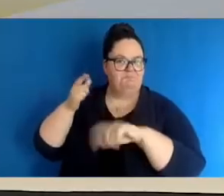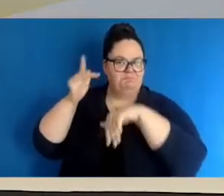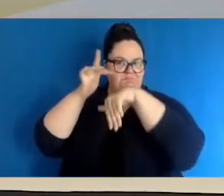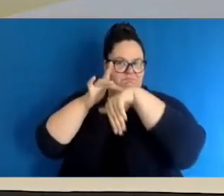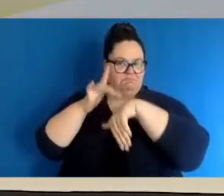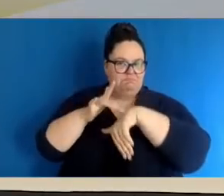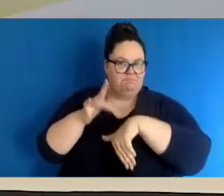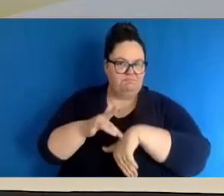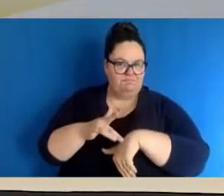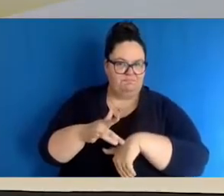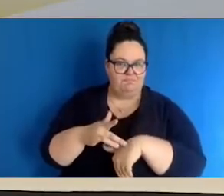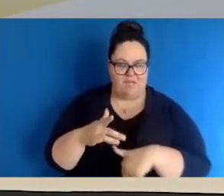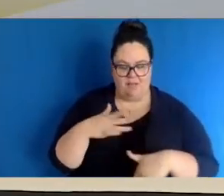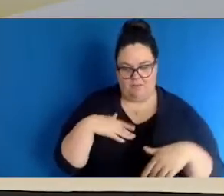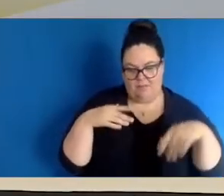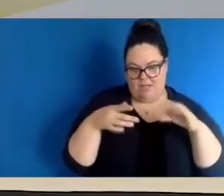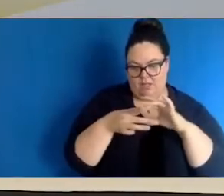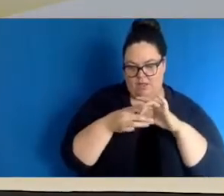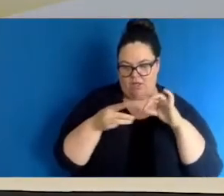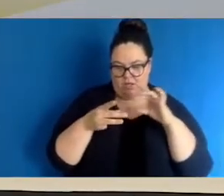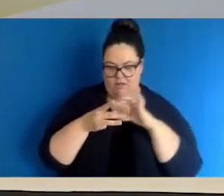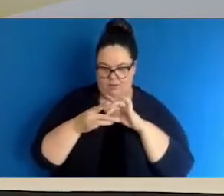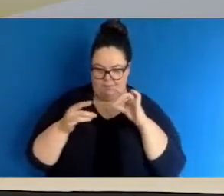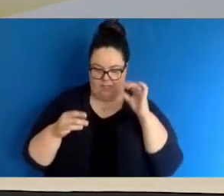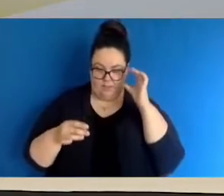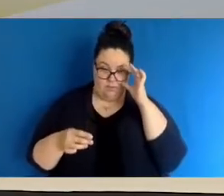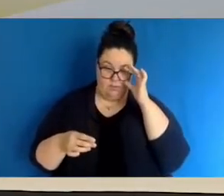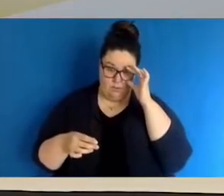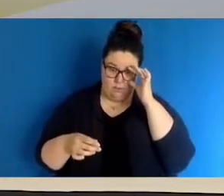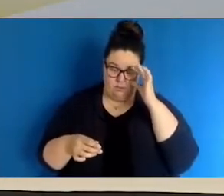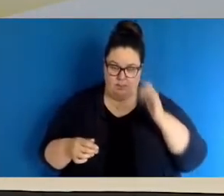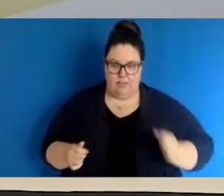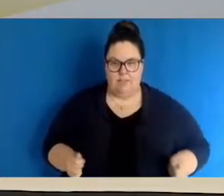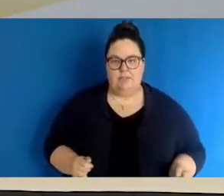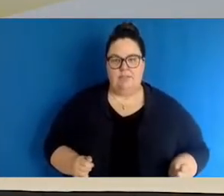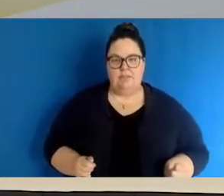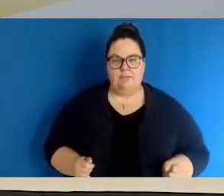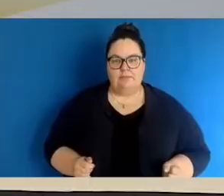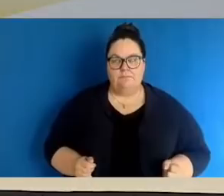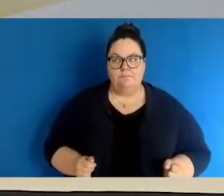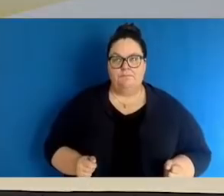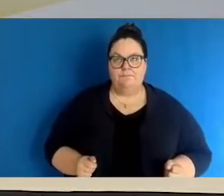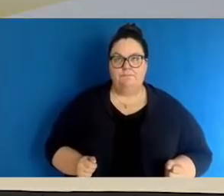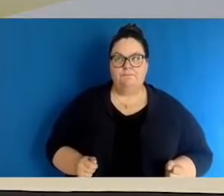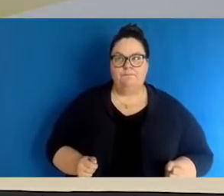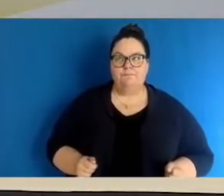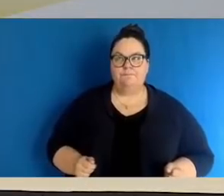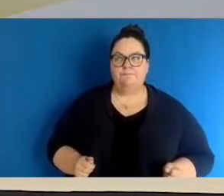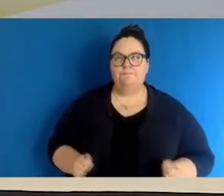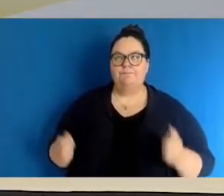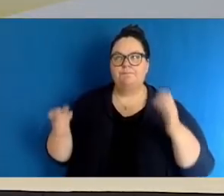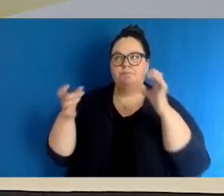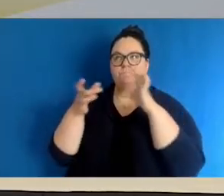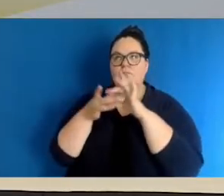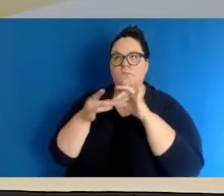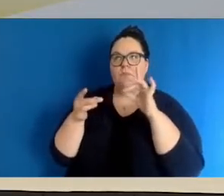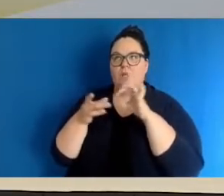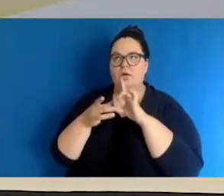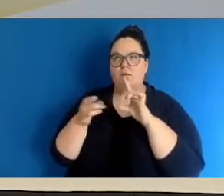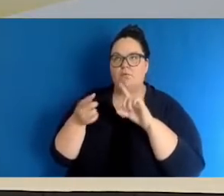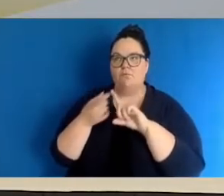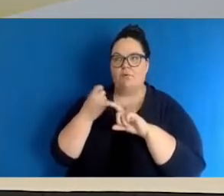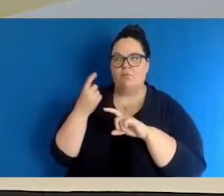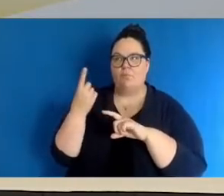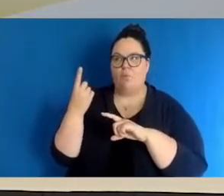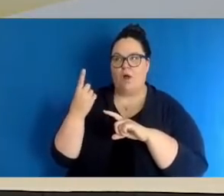spoke to in my remarks, and I think the comments from one of your